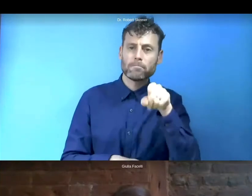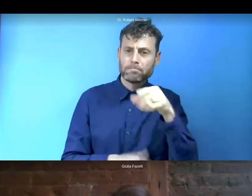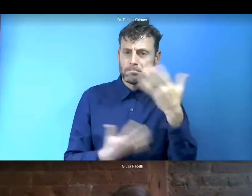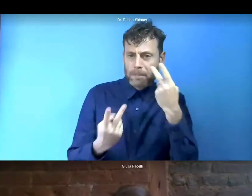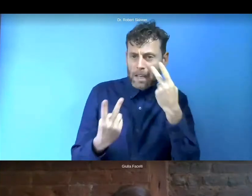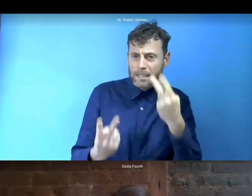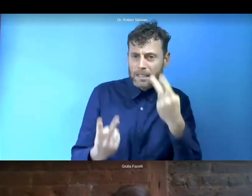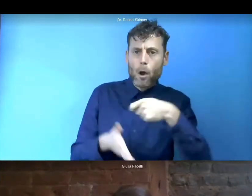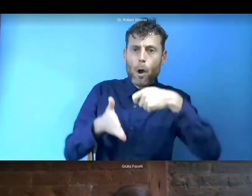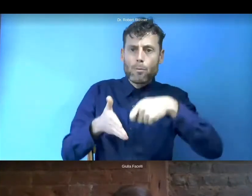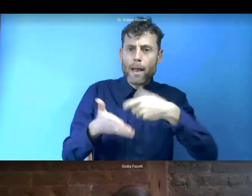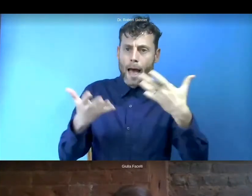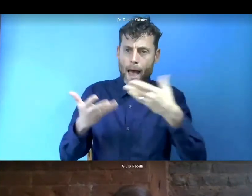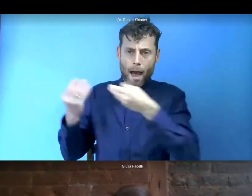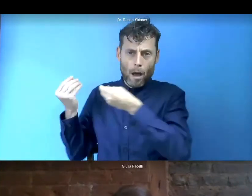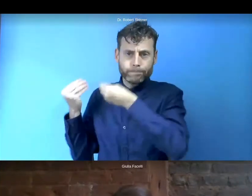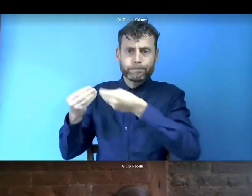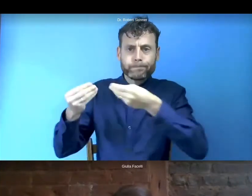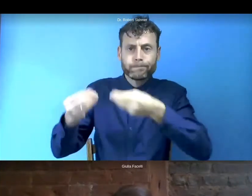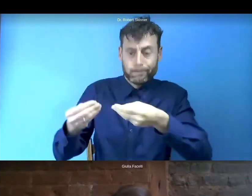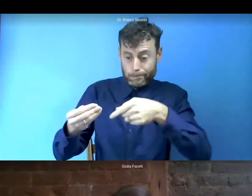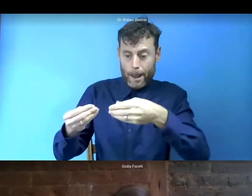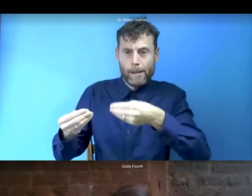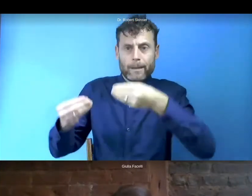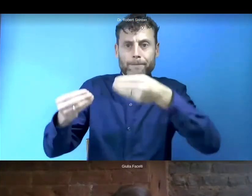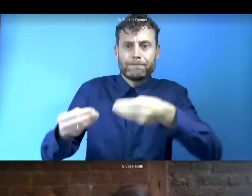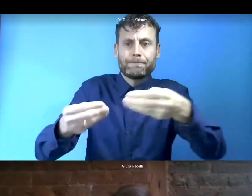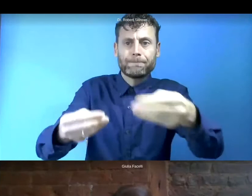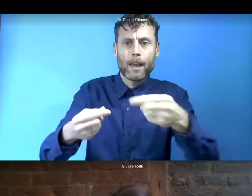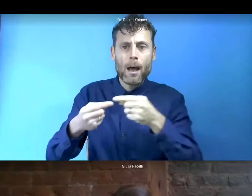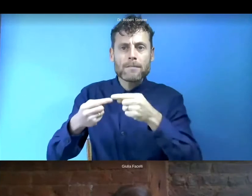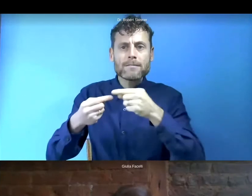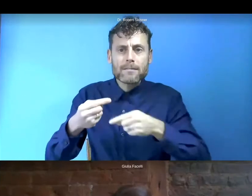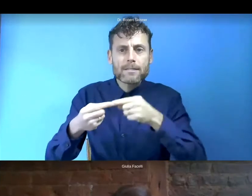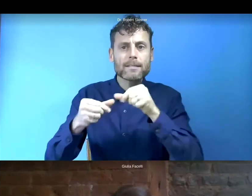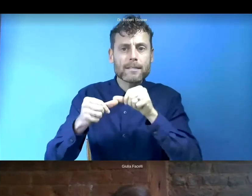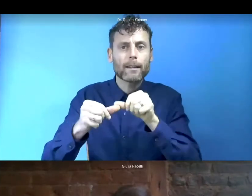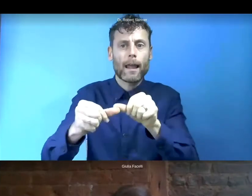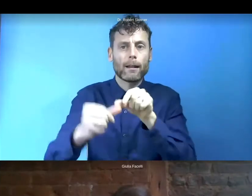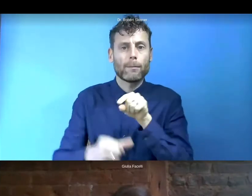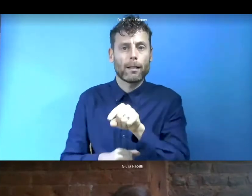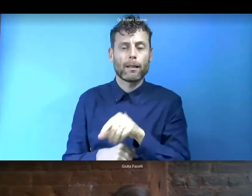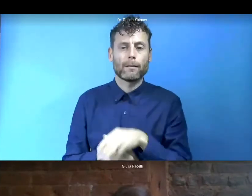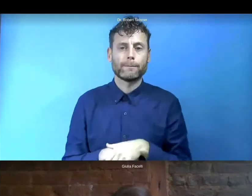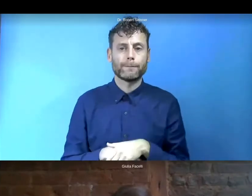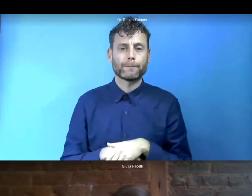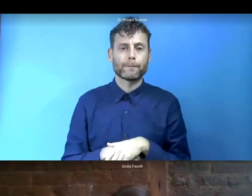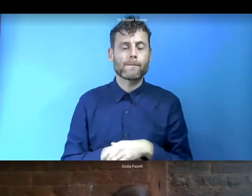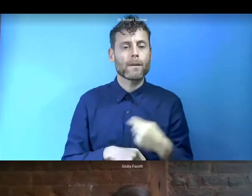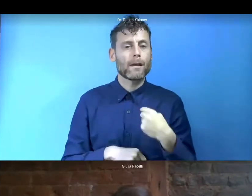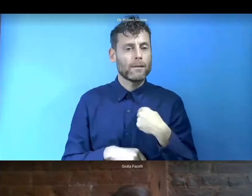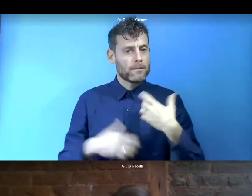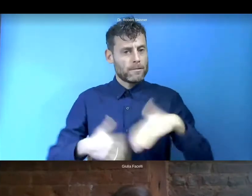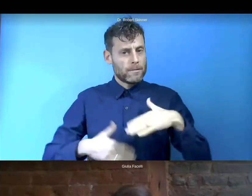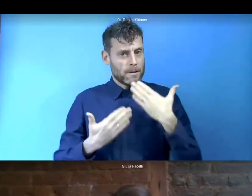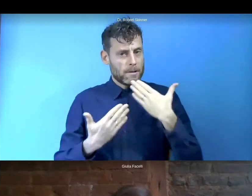Thank you, Cristina. Thank you, colleagues from ROC, for the opportunity for me to say a few words today. EASME is responsible, as you